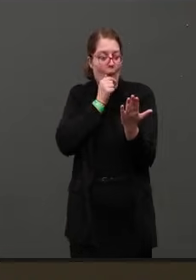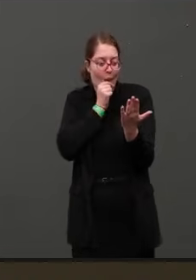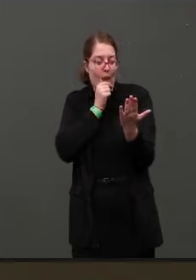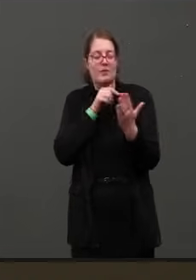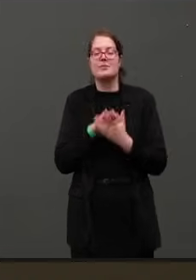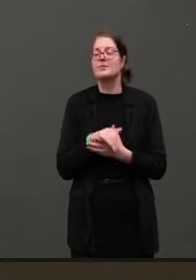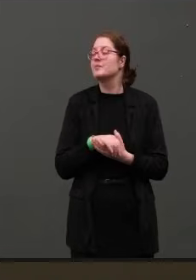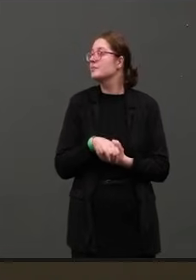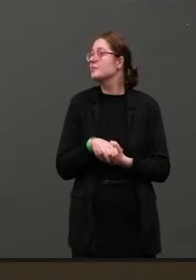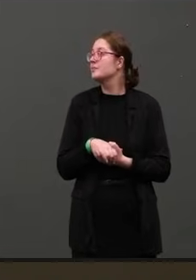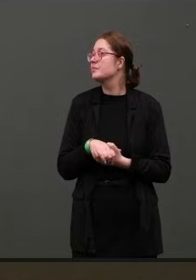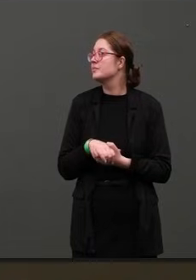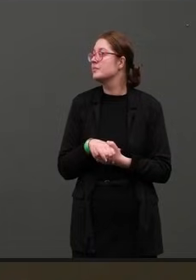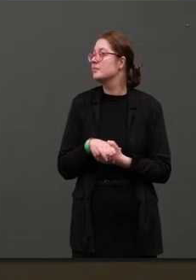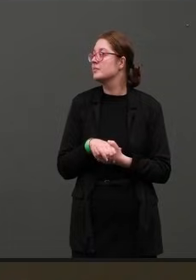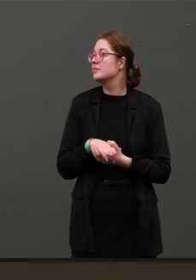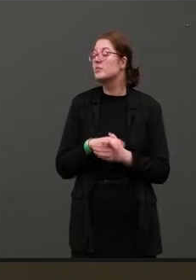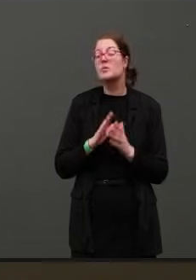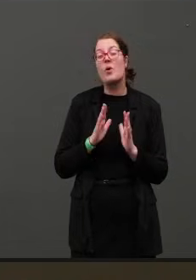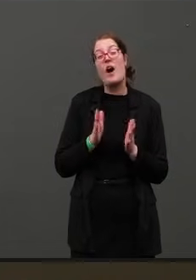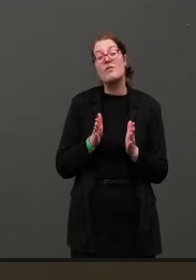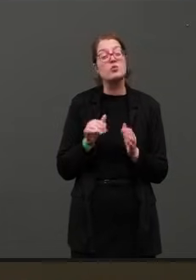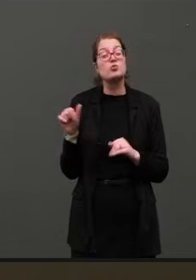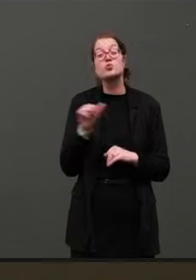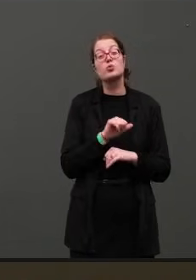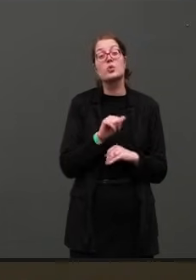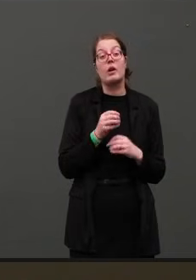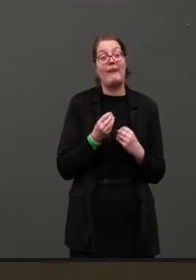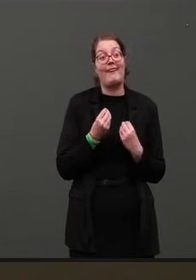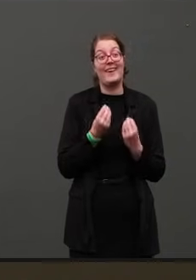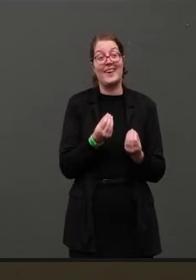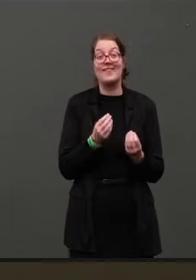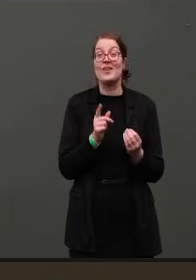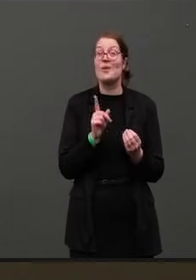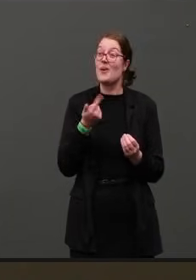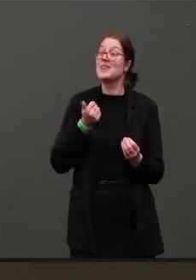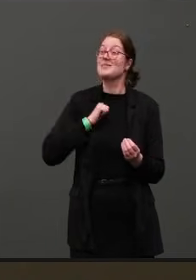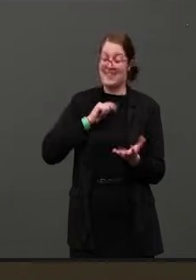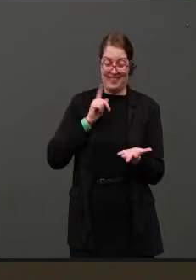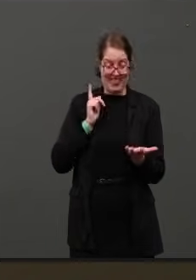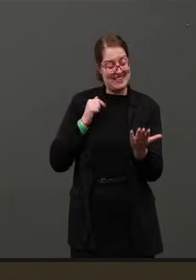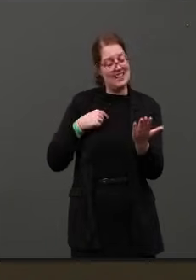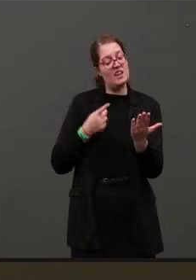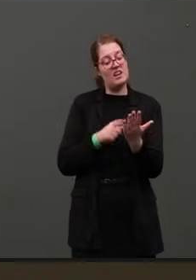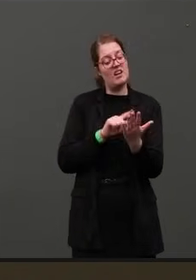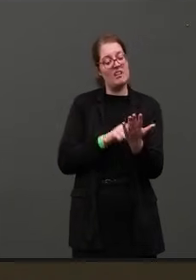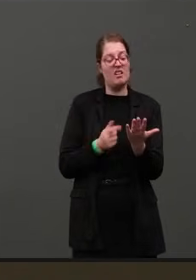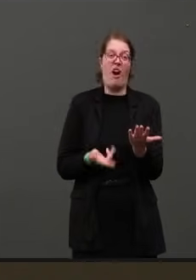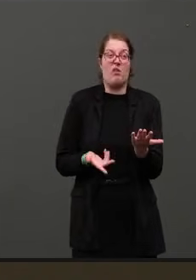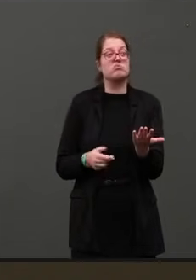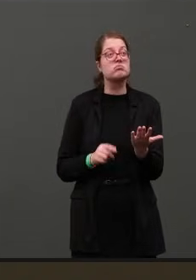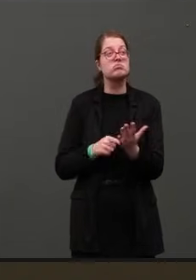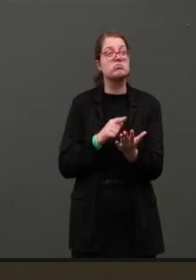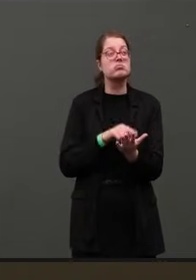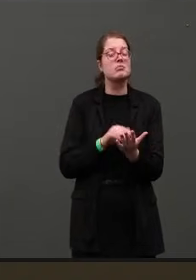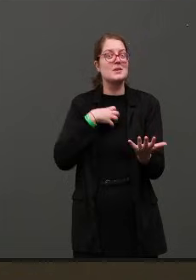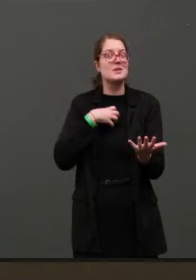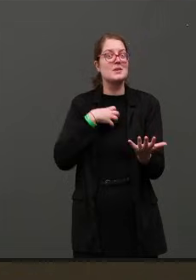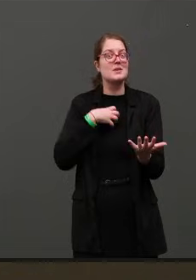have to, and you probably shouldn't, give them exactly what they expect. Sometimes it is better to surprise them with something completely